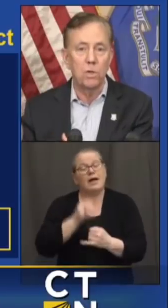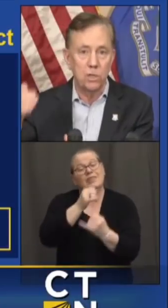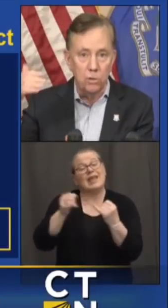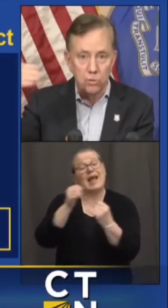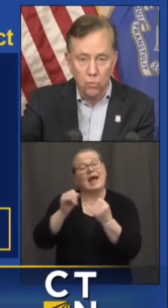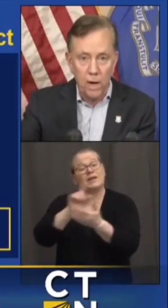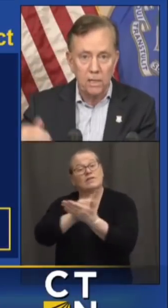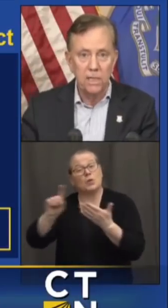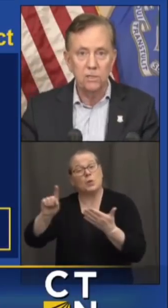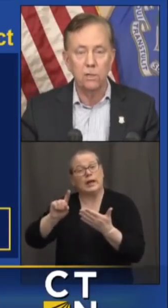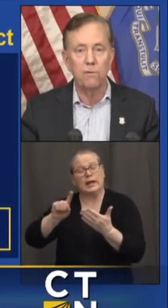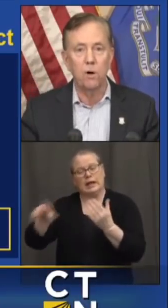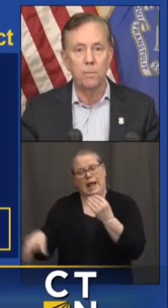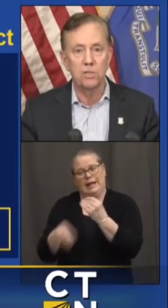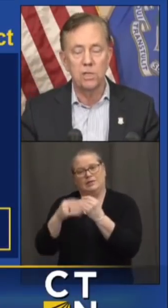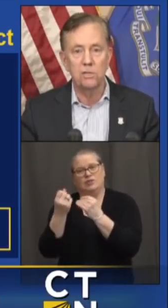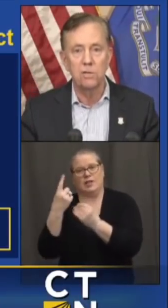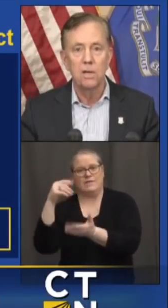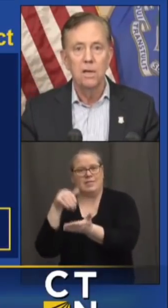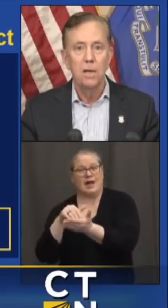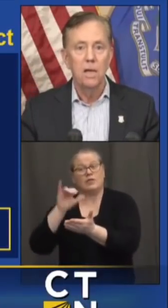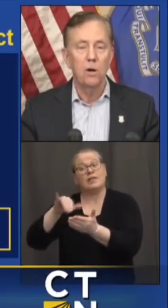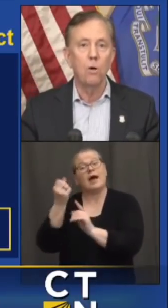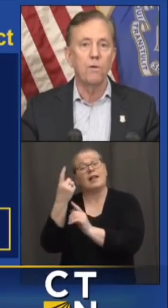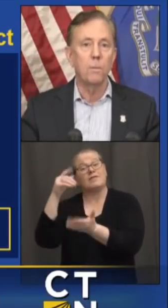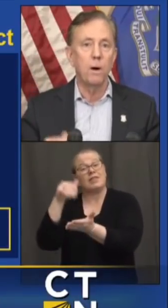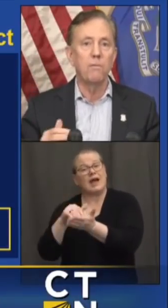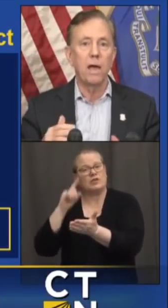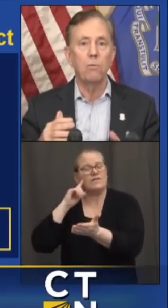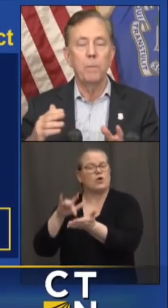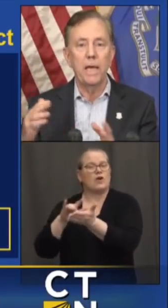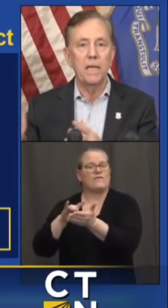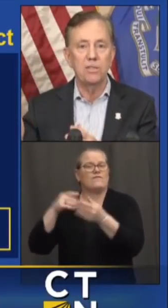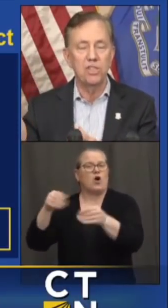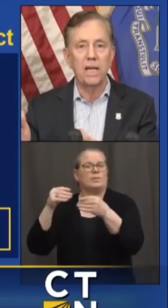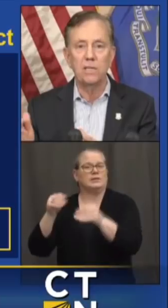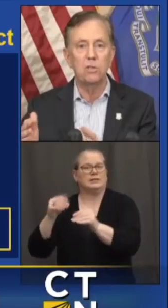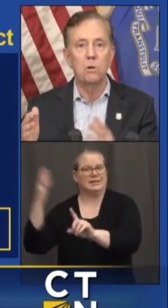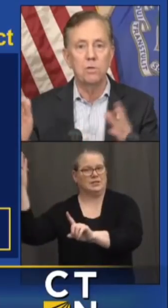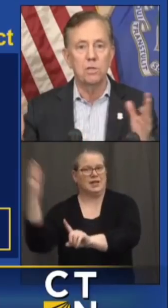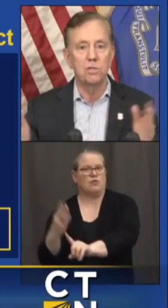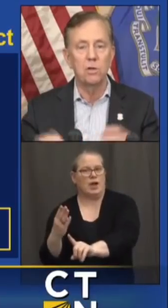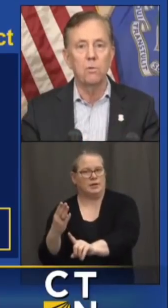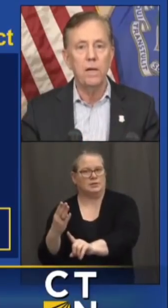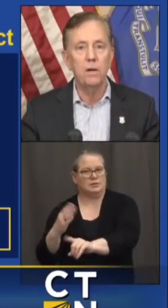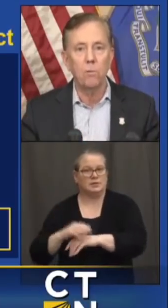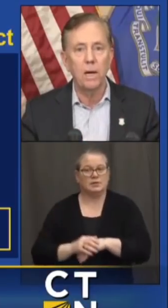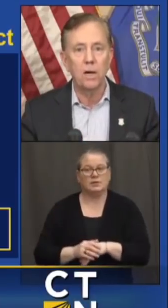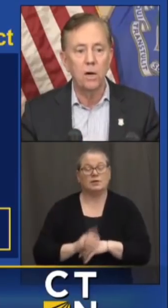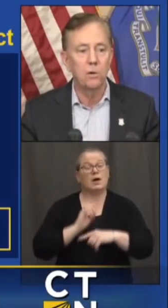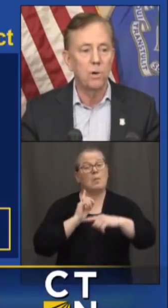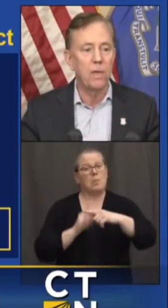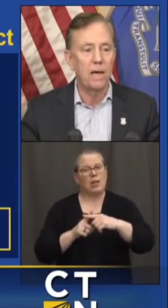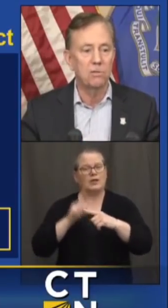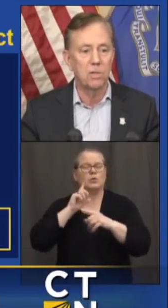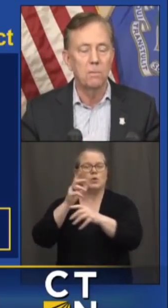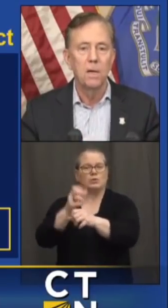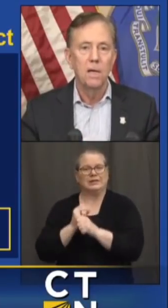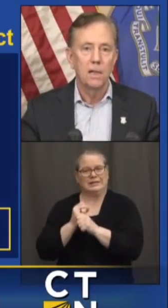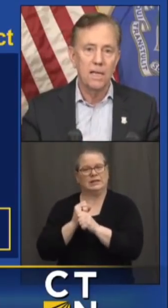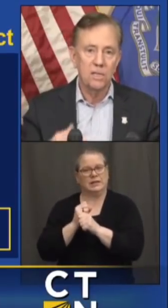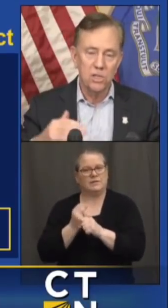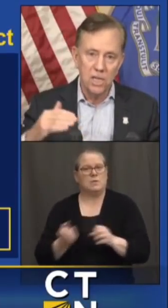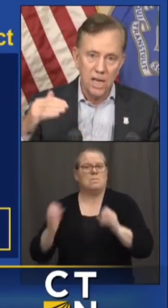Those are the ones that go directly to the pharmacies. And over and above that, we'll be getting second doses. So in and around